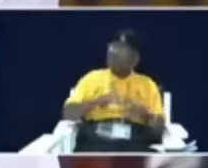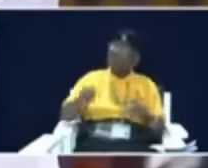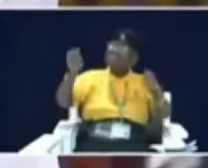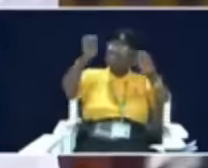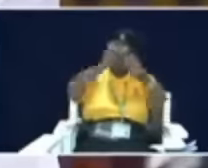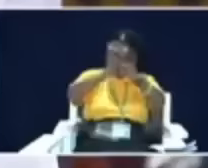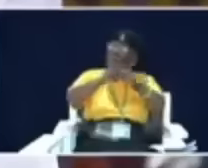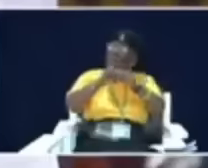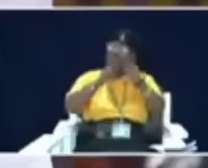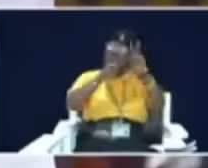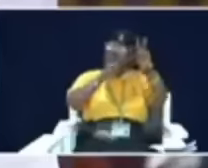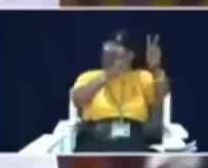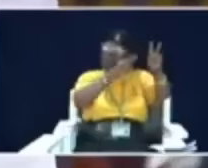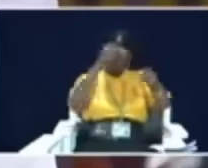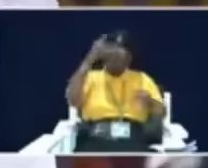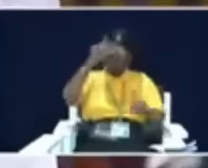1 hour.